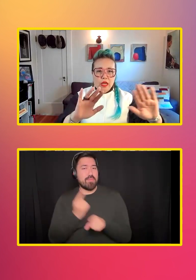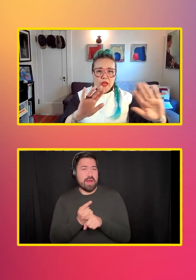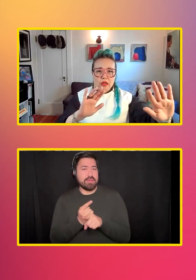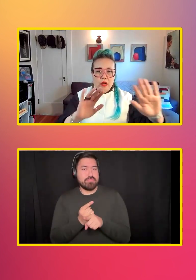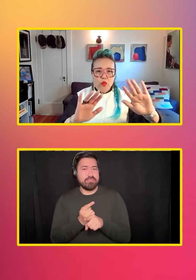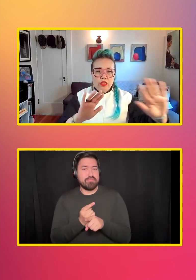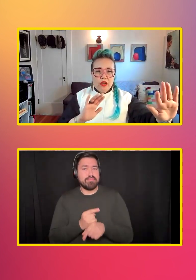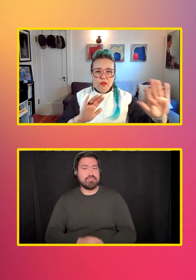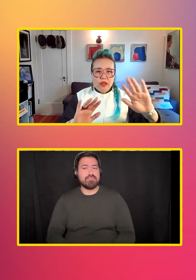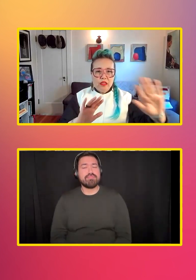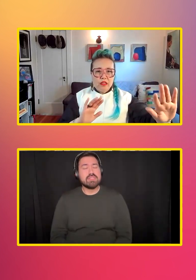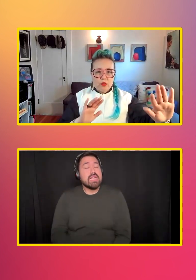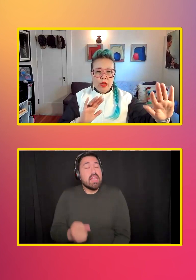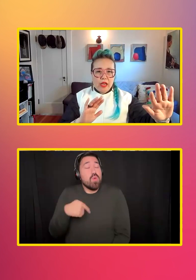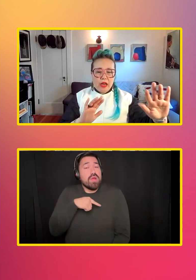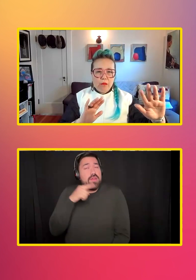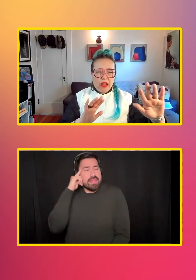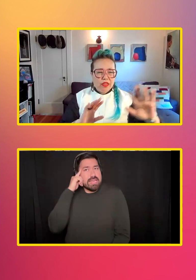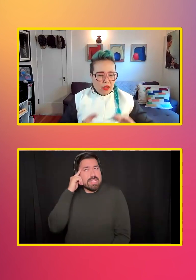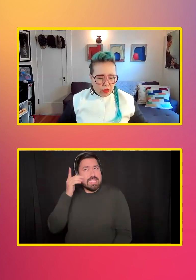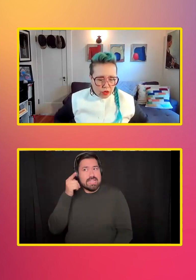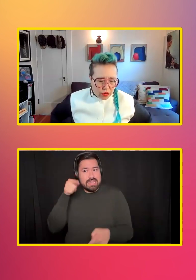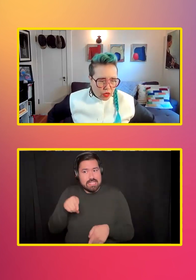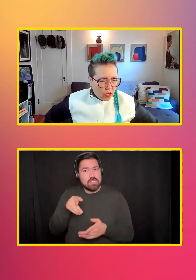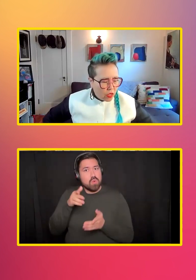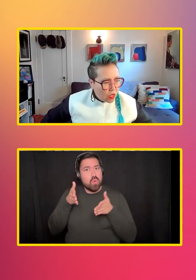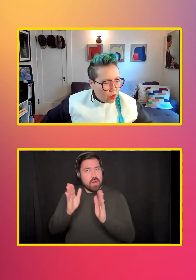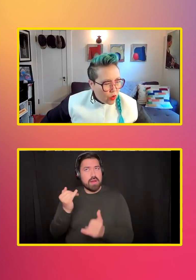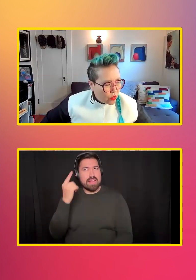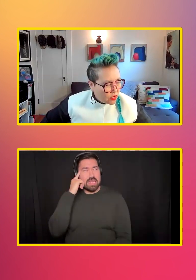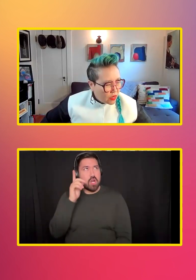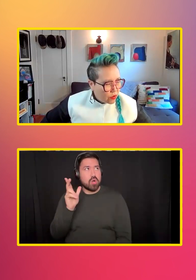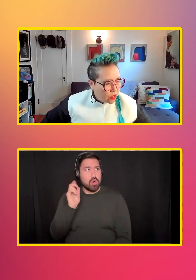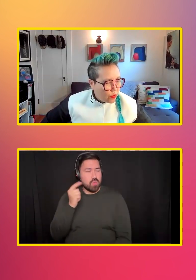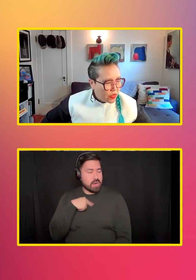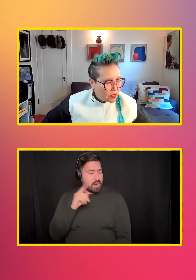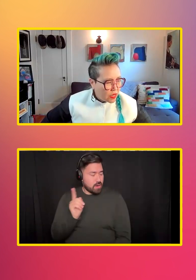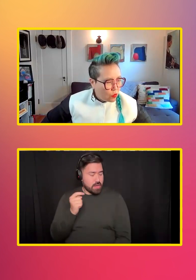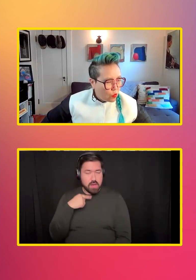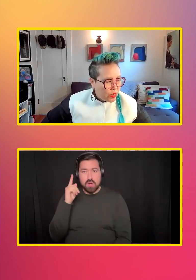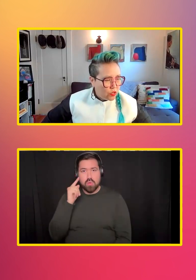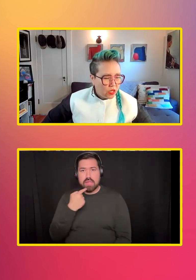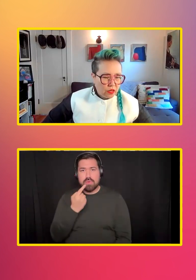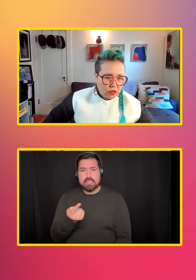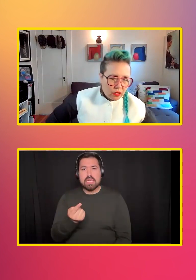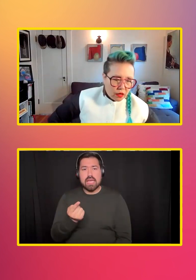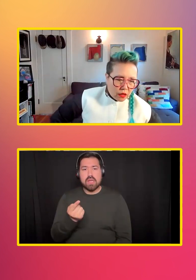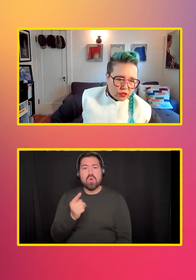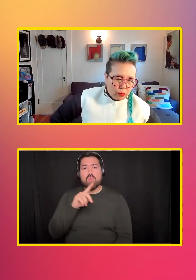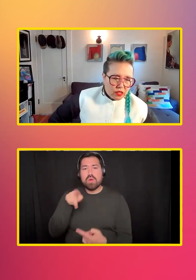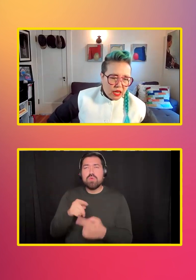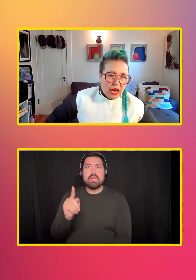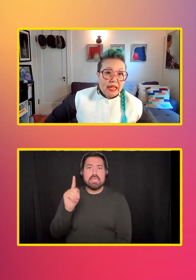You and we think of it in this way. I think I heard where was it that I heard when they said when you